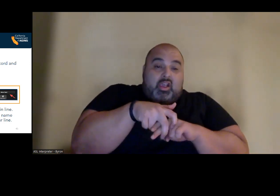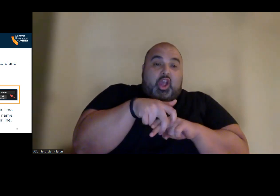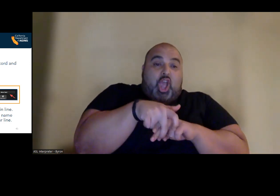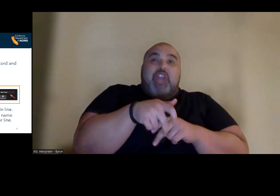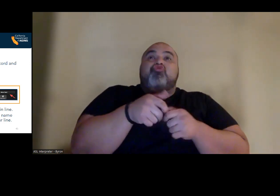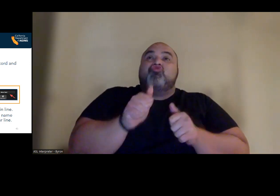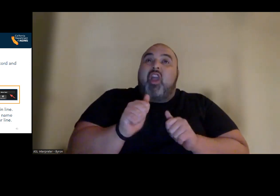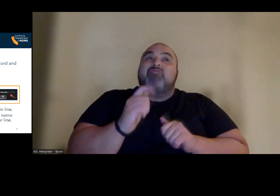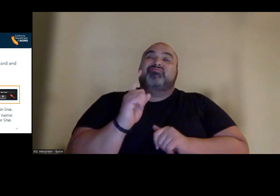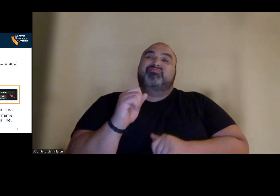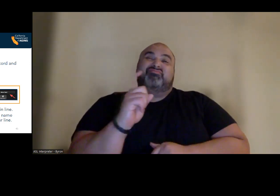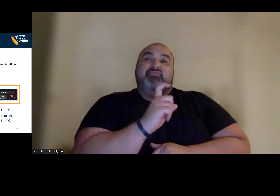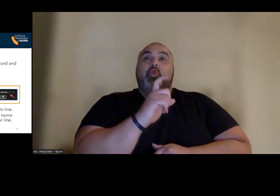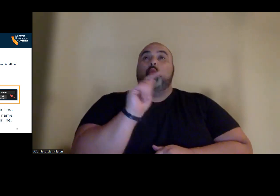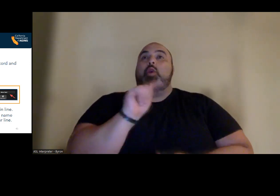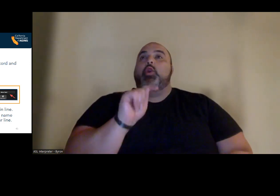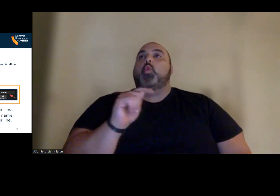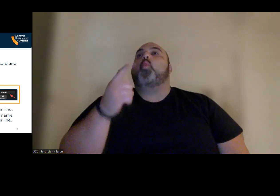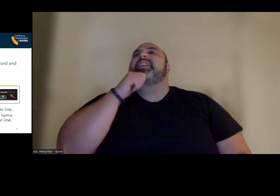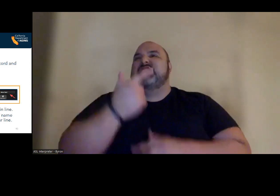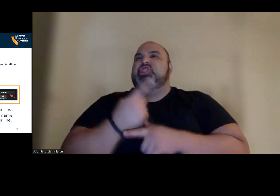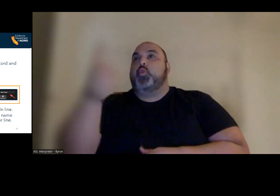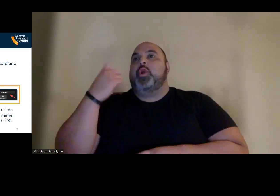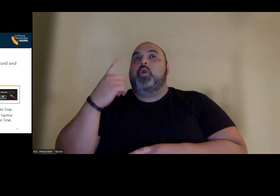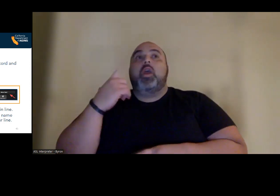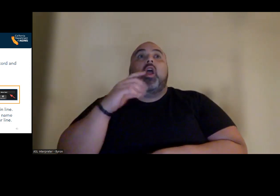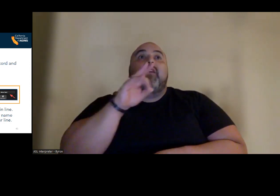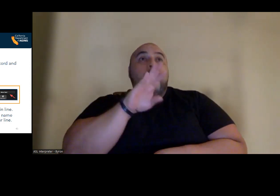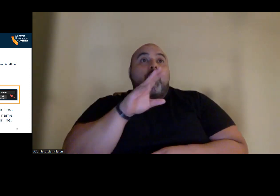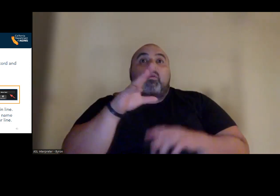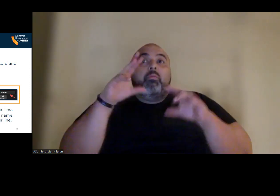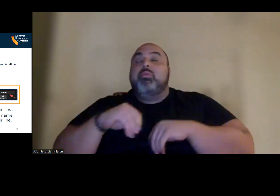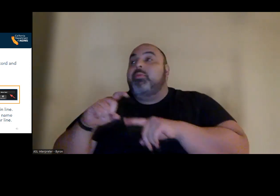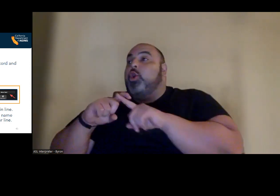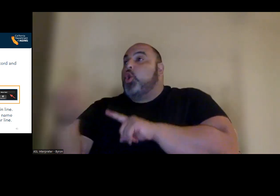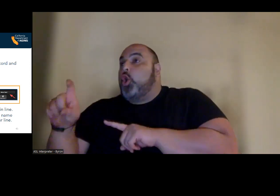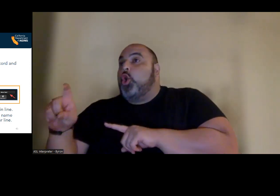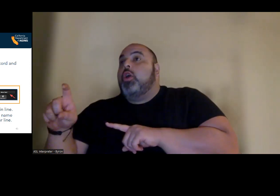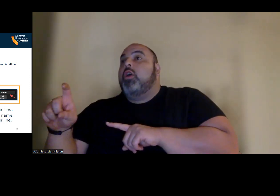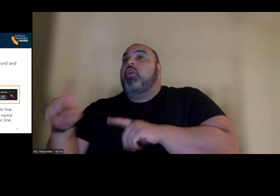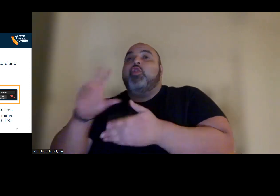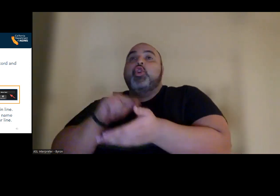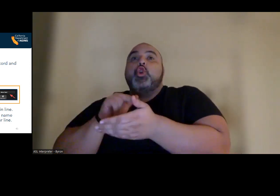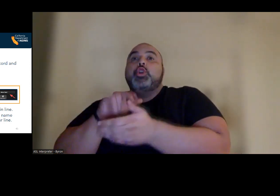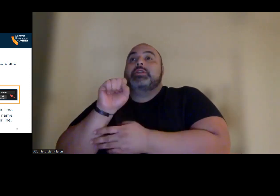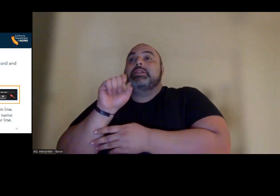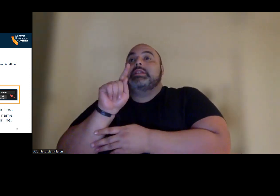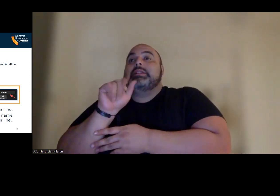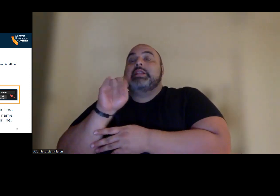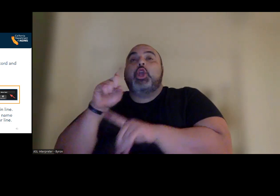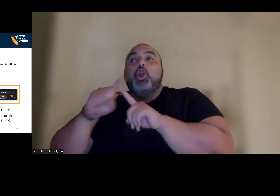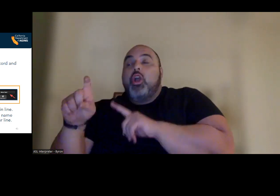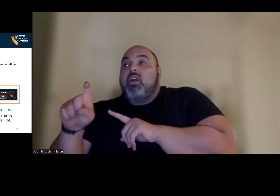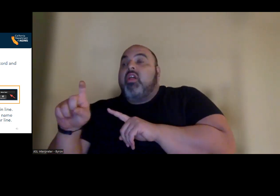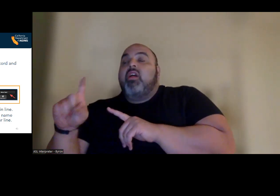we would call one of the sisters would get off the Facebook portal and call the, the nurses station only to